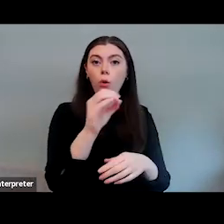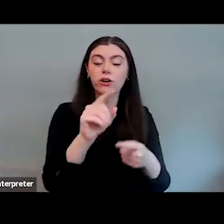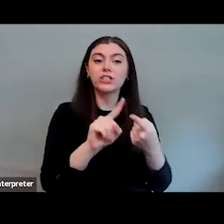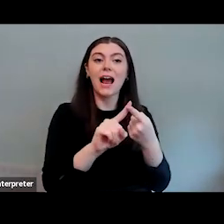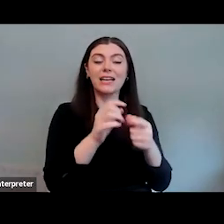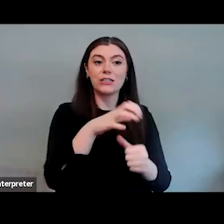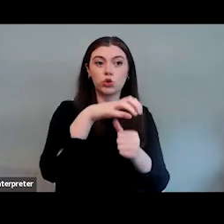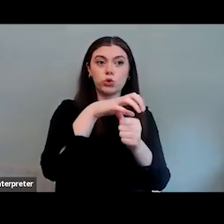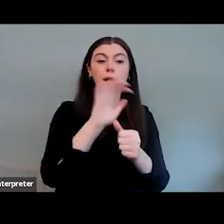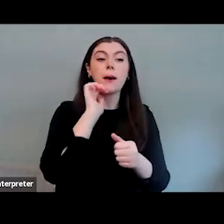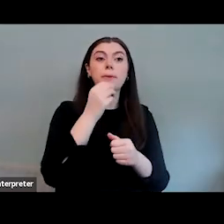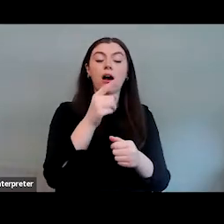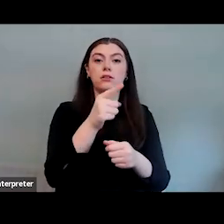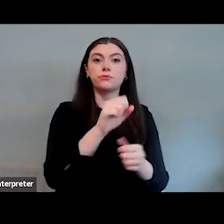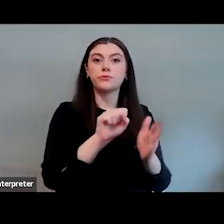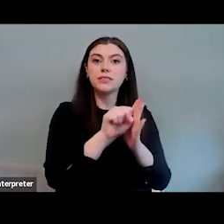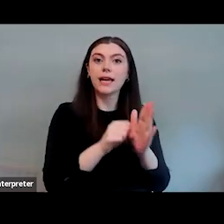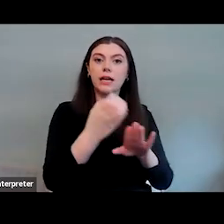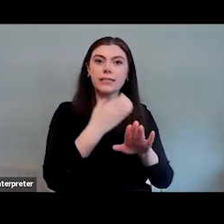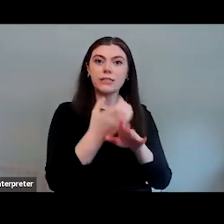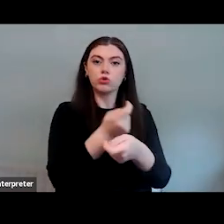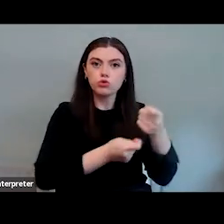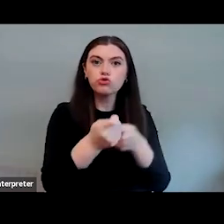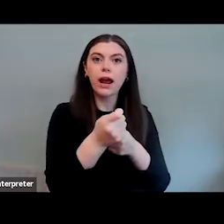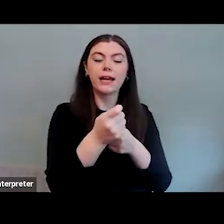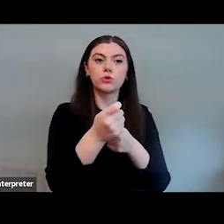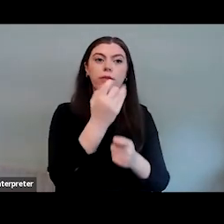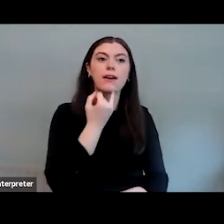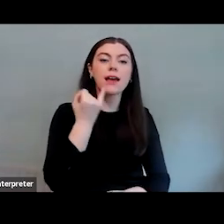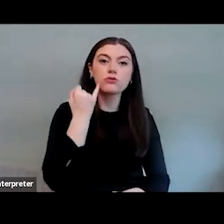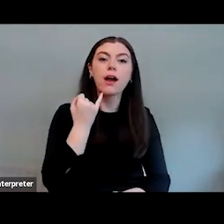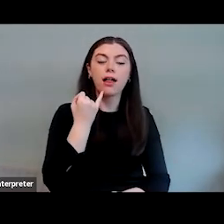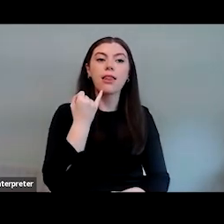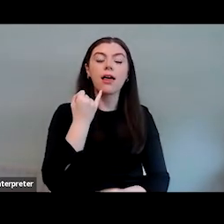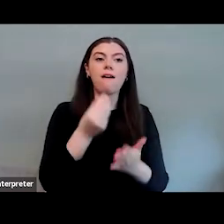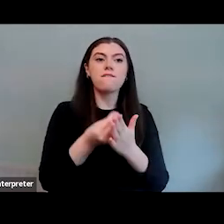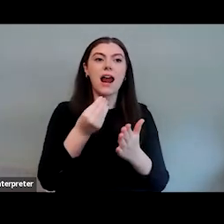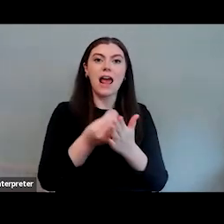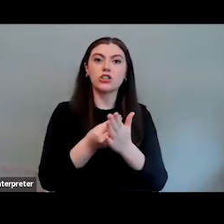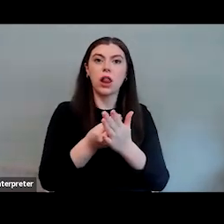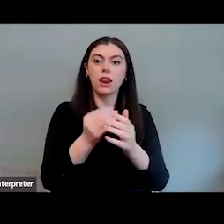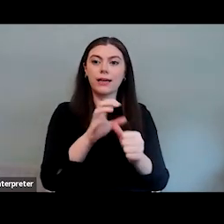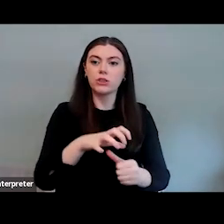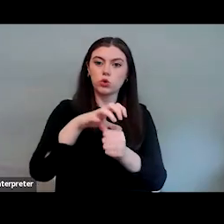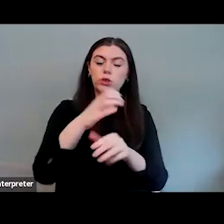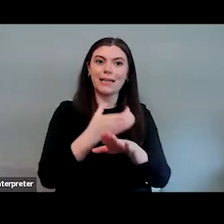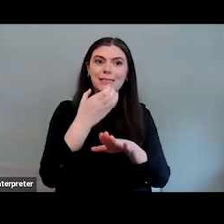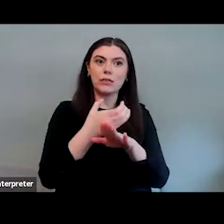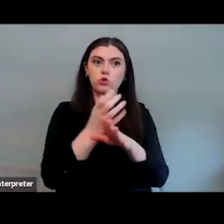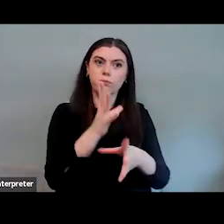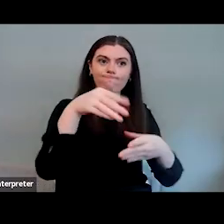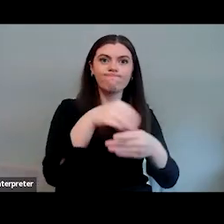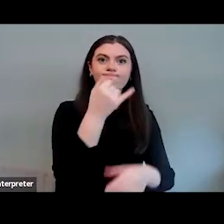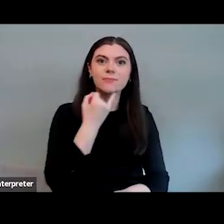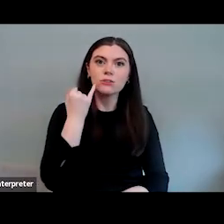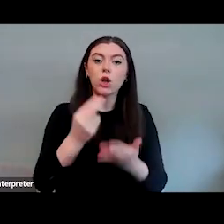to trade with Israel, when financial institutions continue to invest in companies that operate in Israel, when universities continue